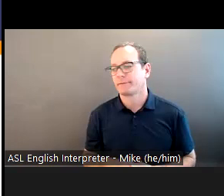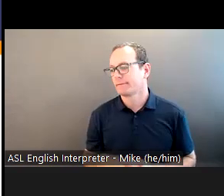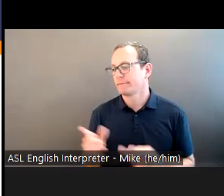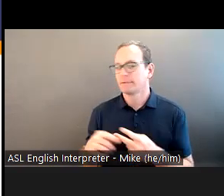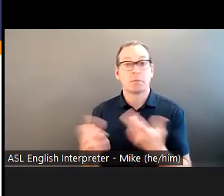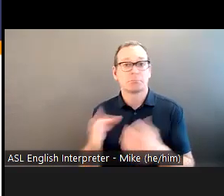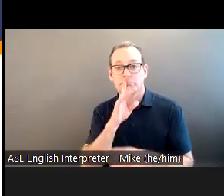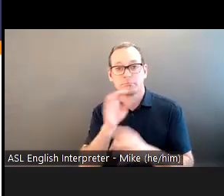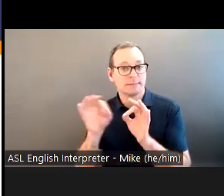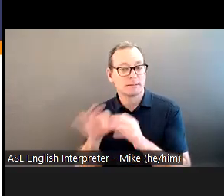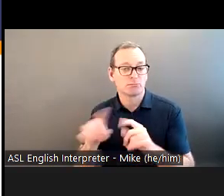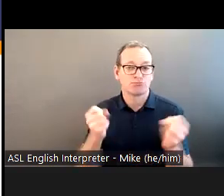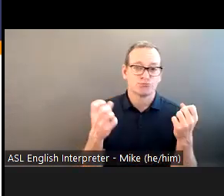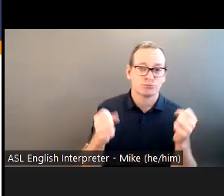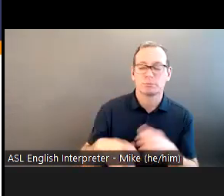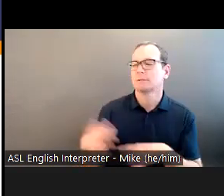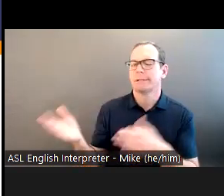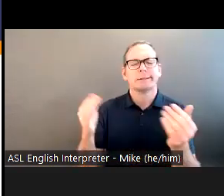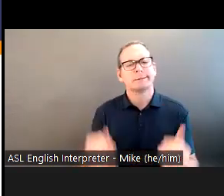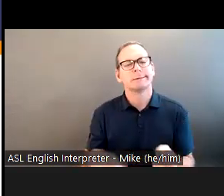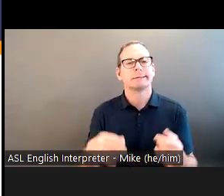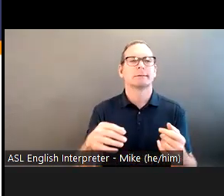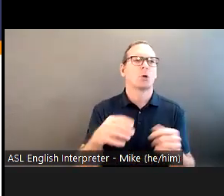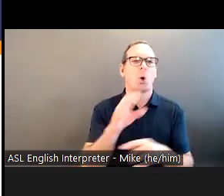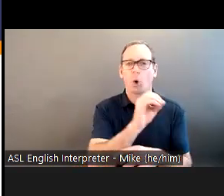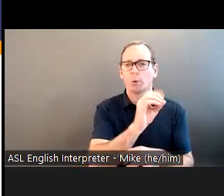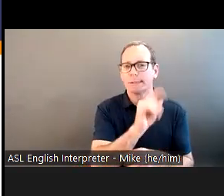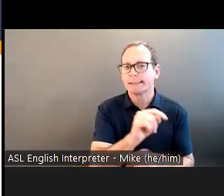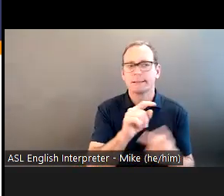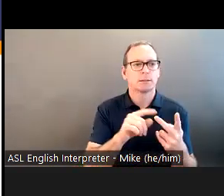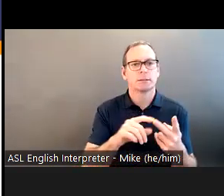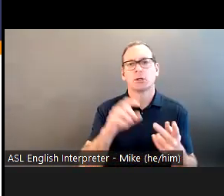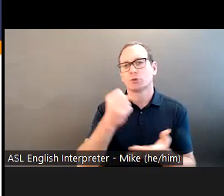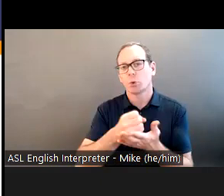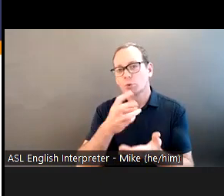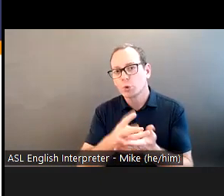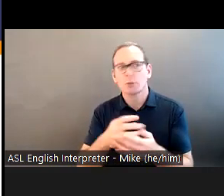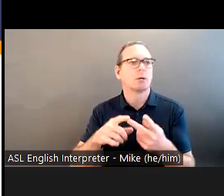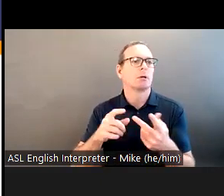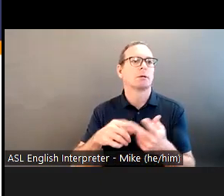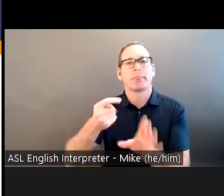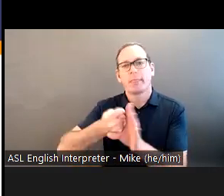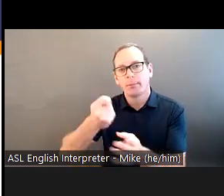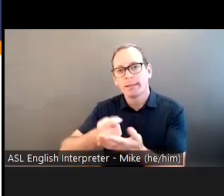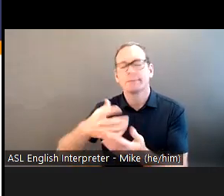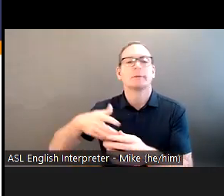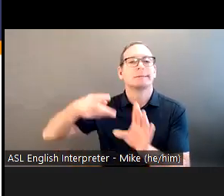are occupational therapists, social workers, doctors. They're different things. Know that their availability and their experience and their